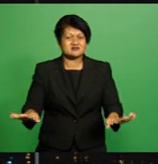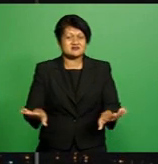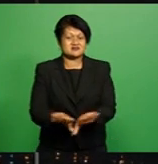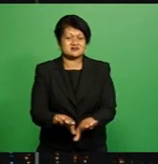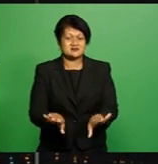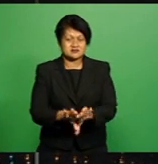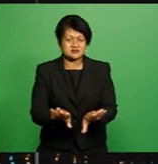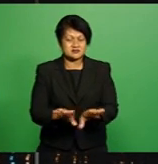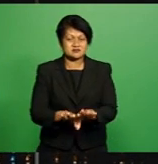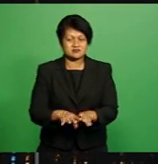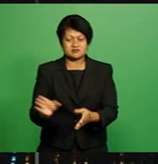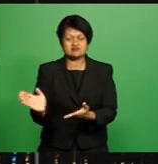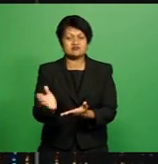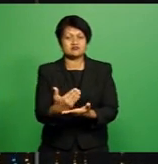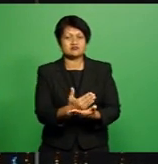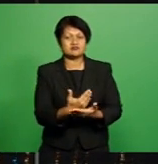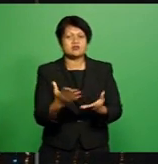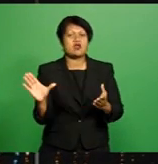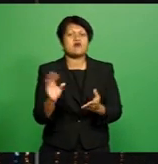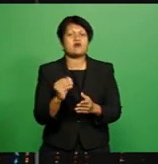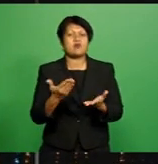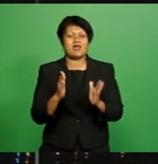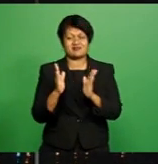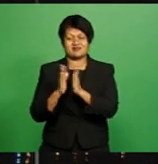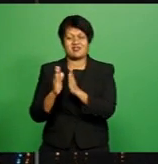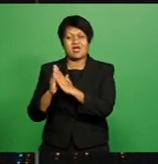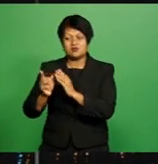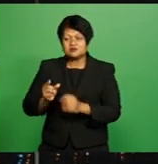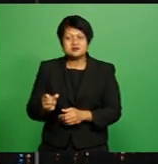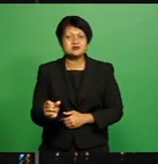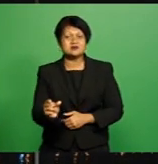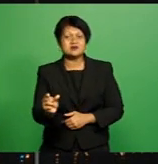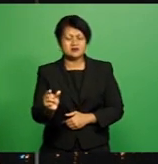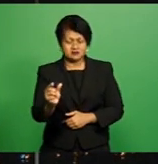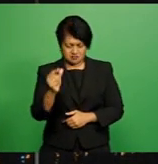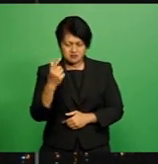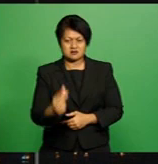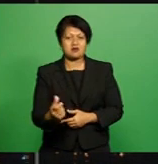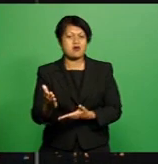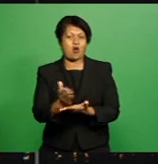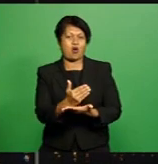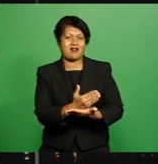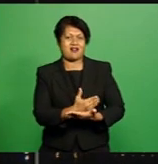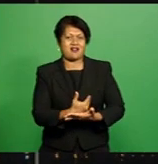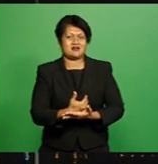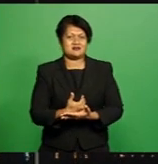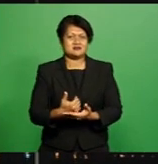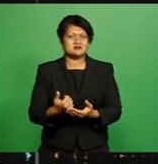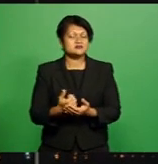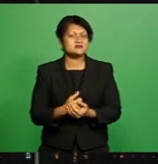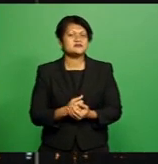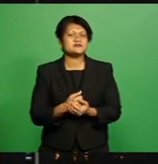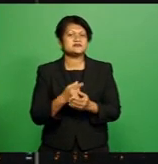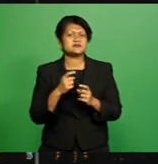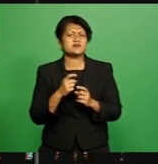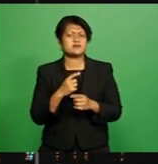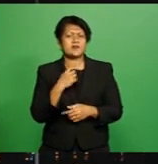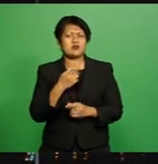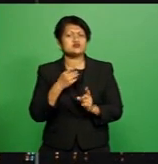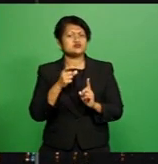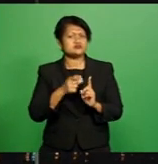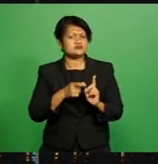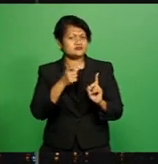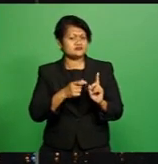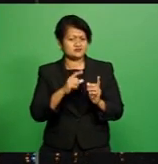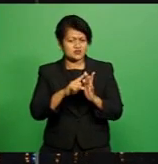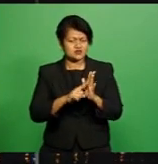iconic Numbukalo Creek today will be analyzed by the Department of Environment. Permanent Secretary Joshua Wycliffe says this